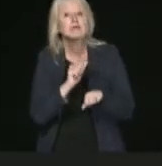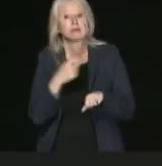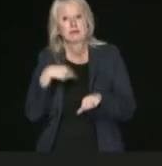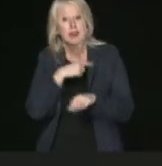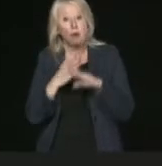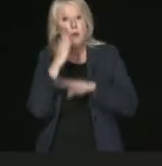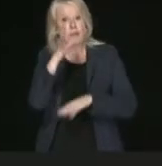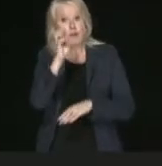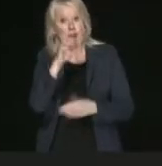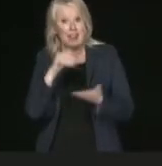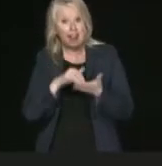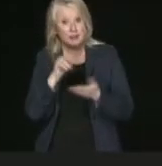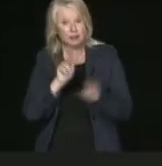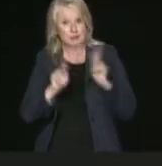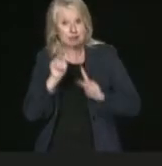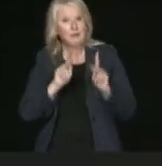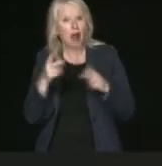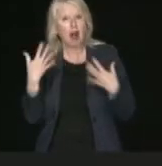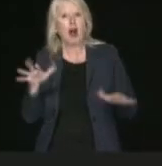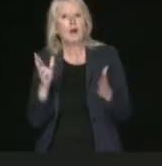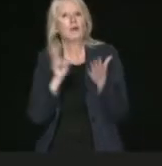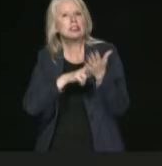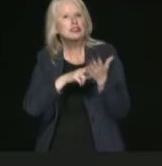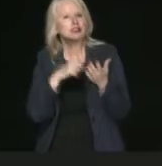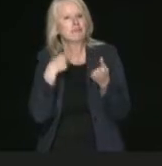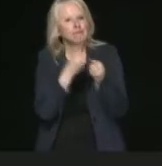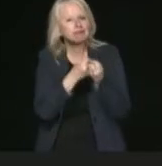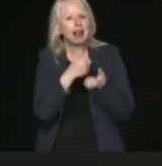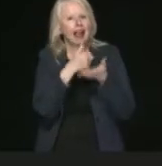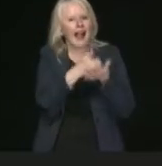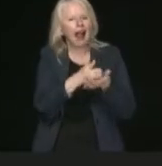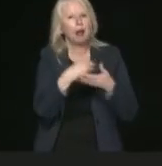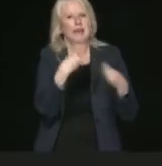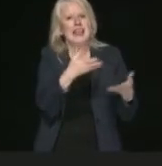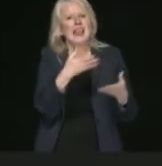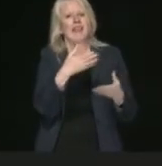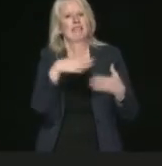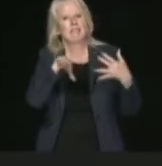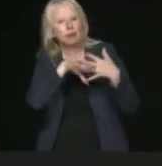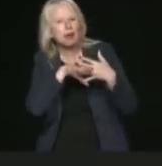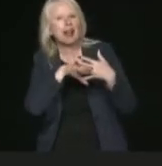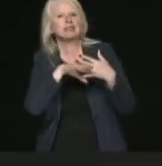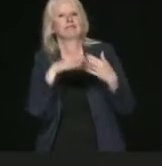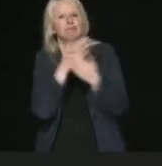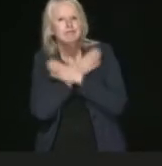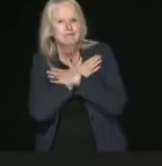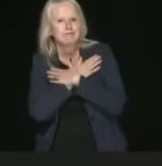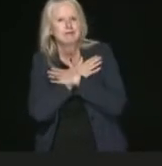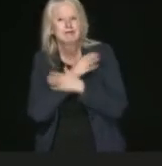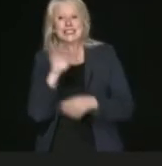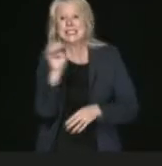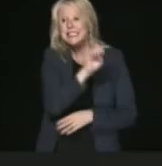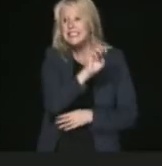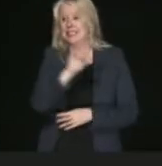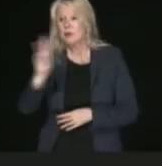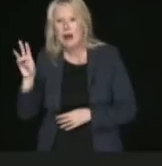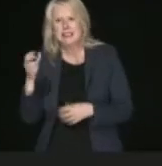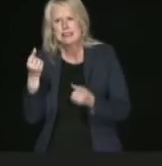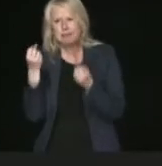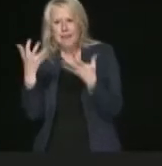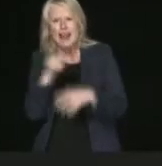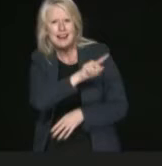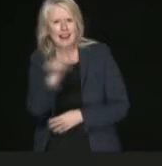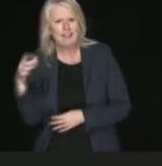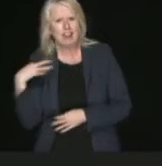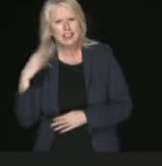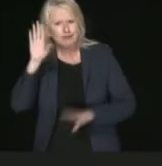help out and give them a bit of respite. From right across this country, there are many of you doing your part, and I want to thank you for